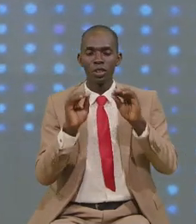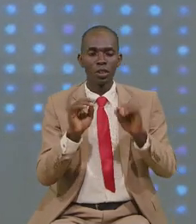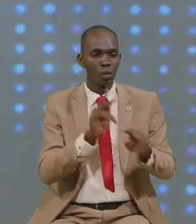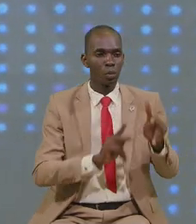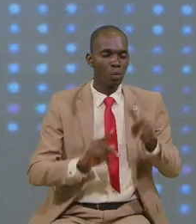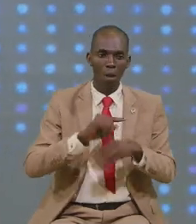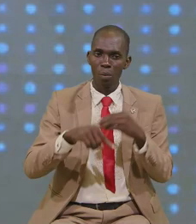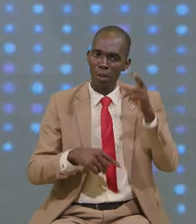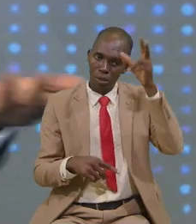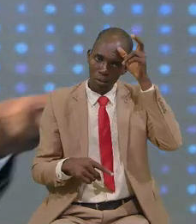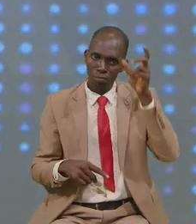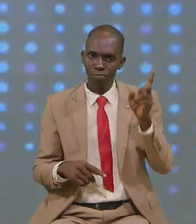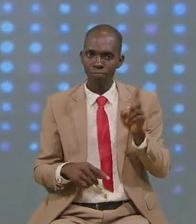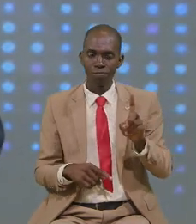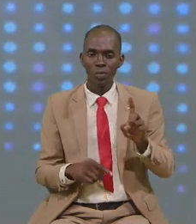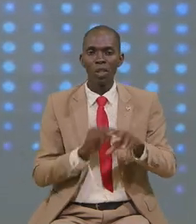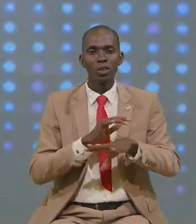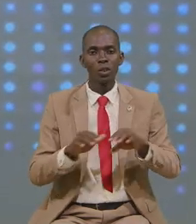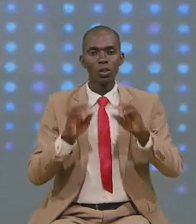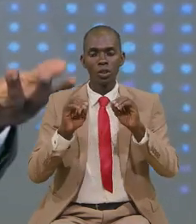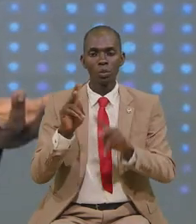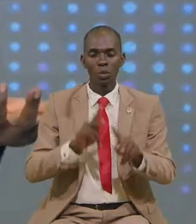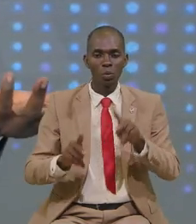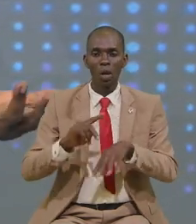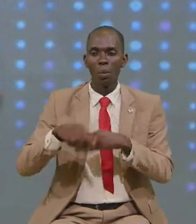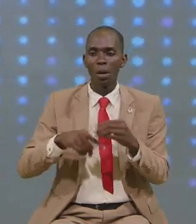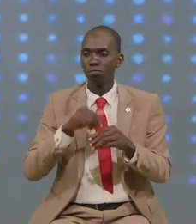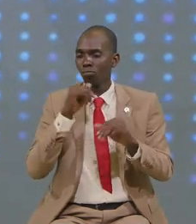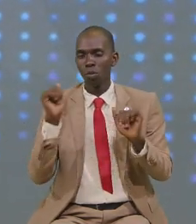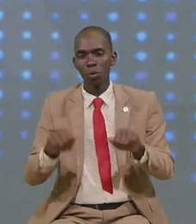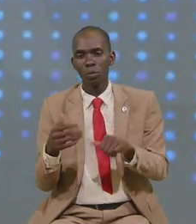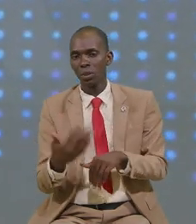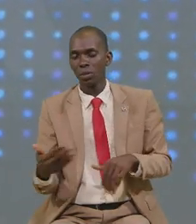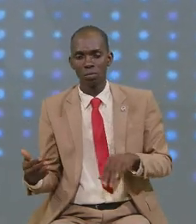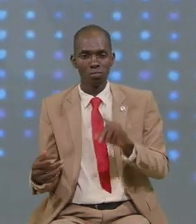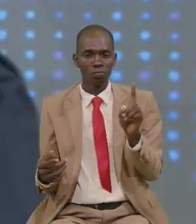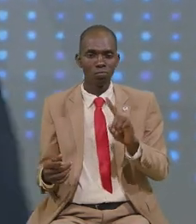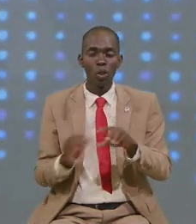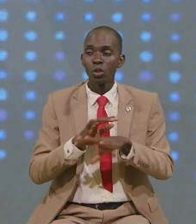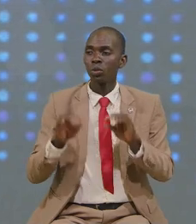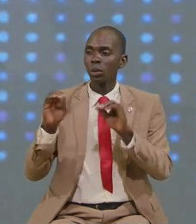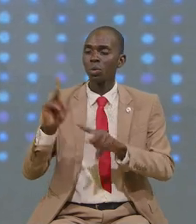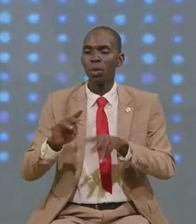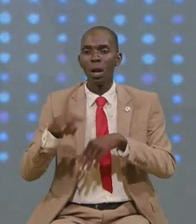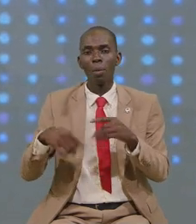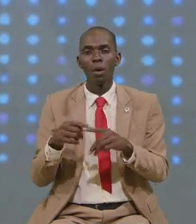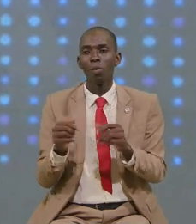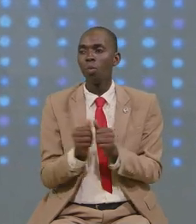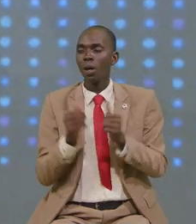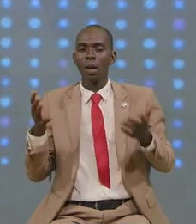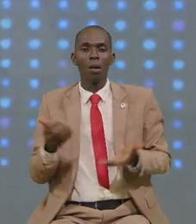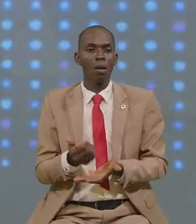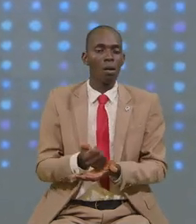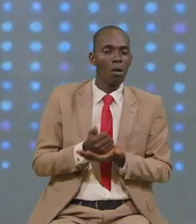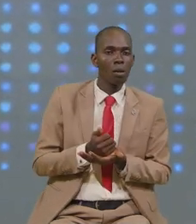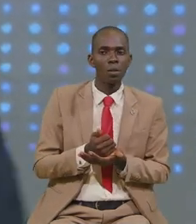Satan, about impossibility, about helplessness, about what